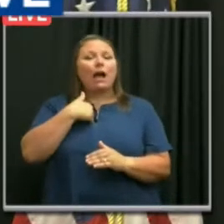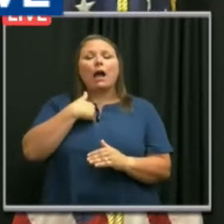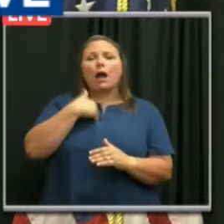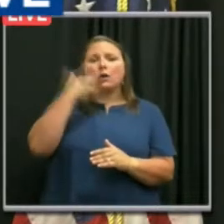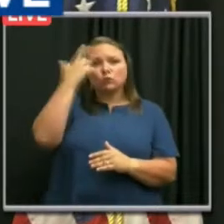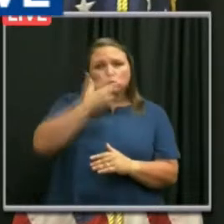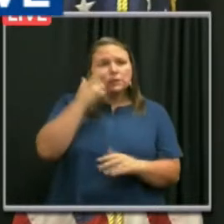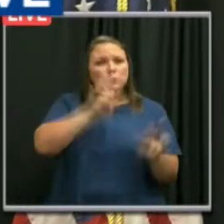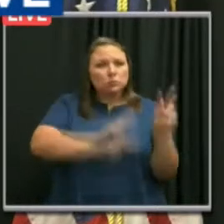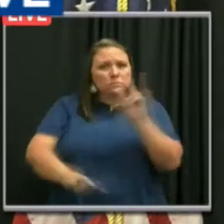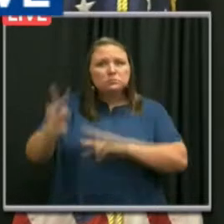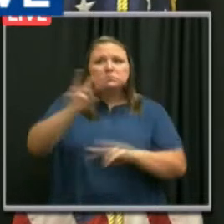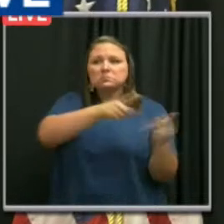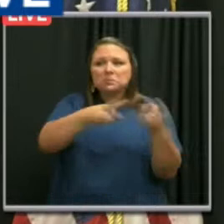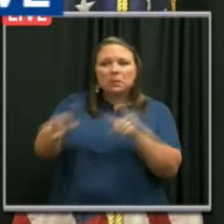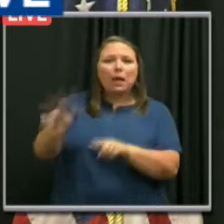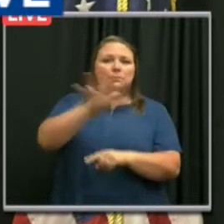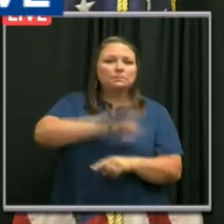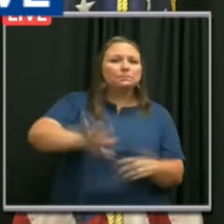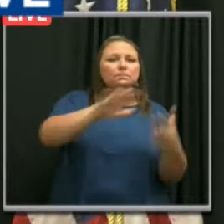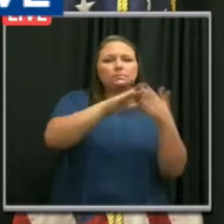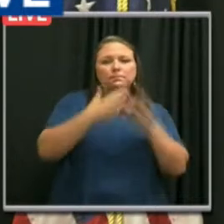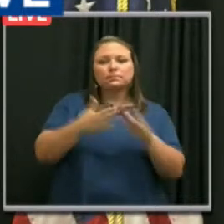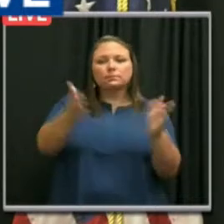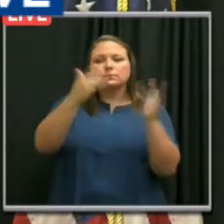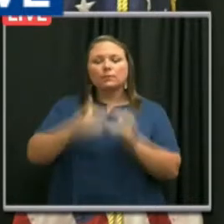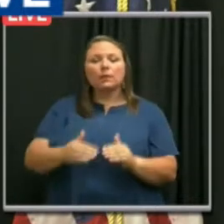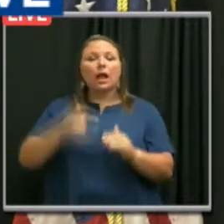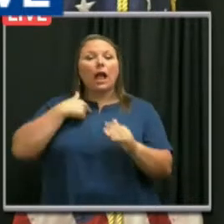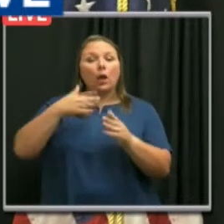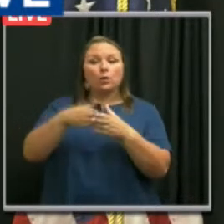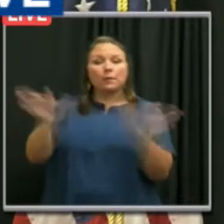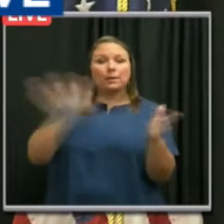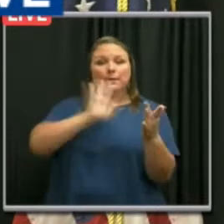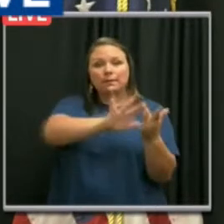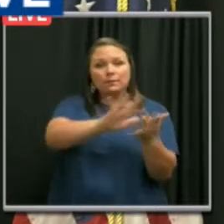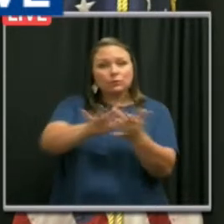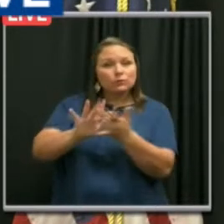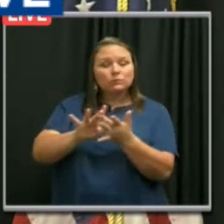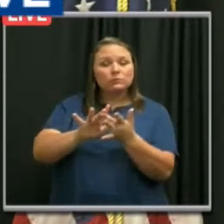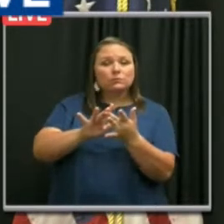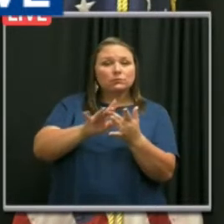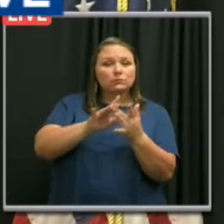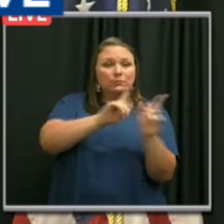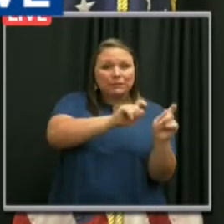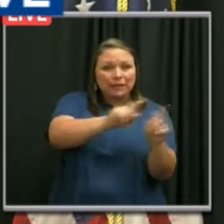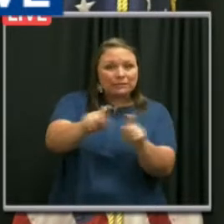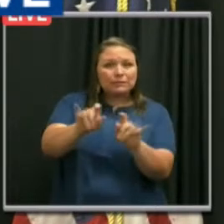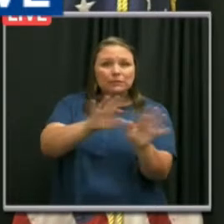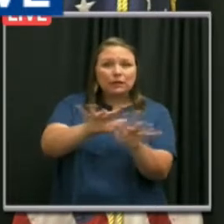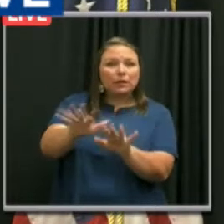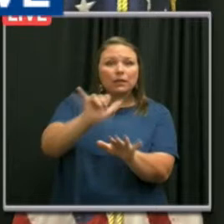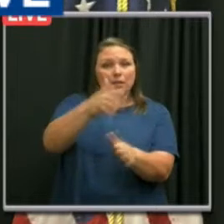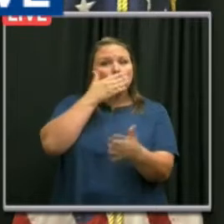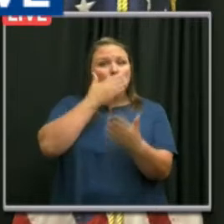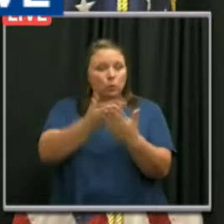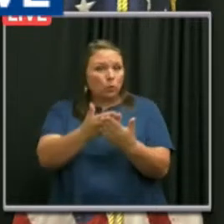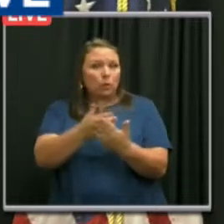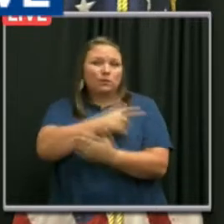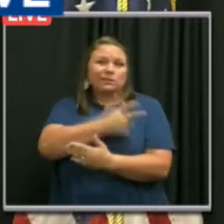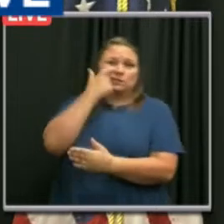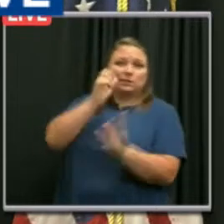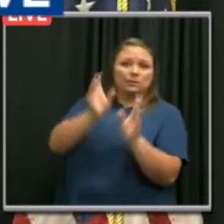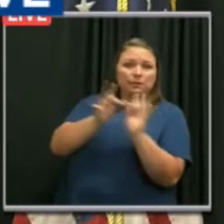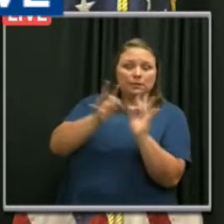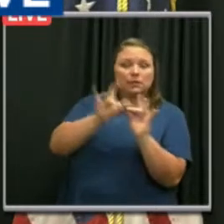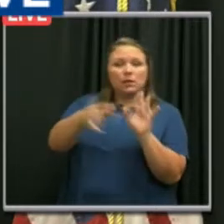this virus in our community. Our public contact tracing, as the mayor mentioned, is good, and it's allowing us to see